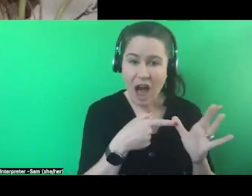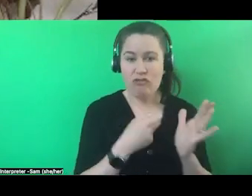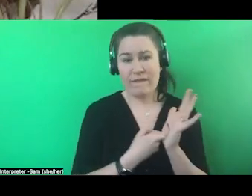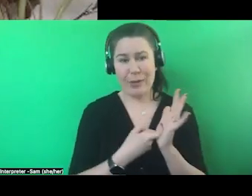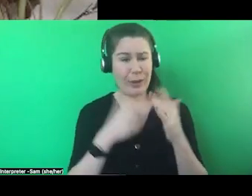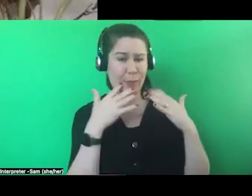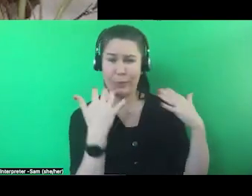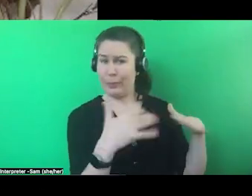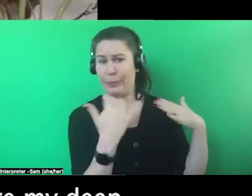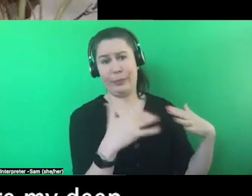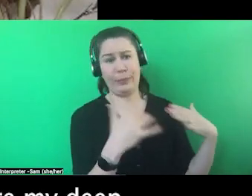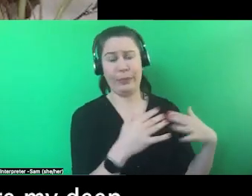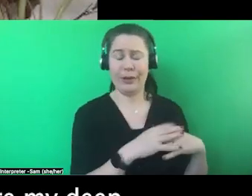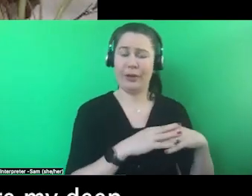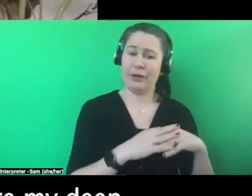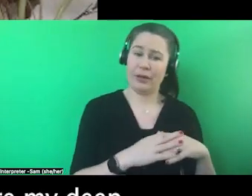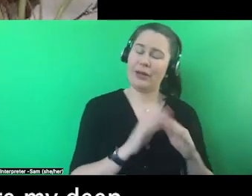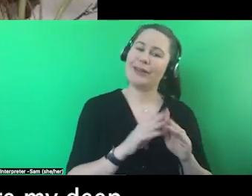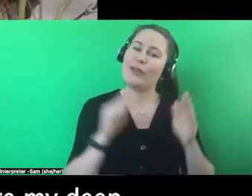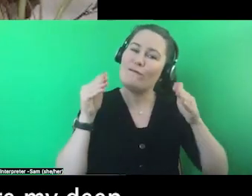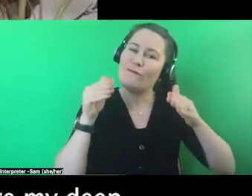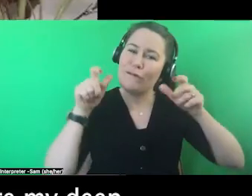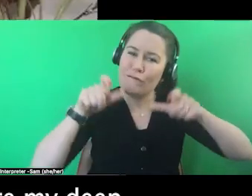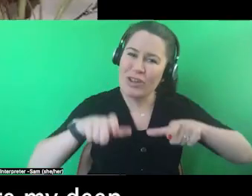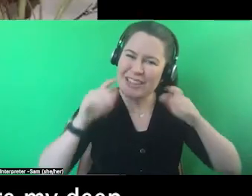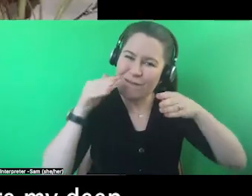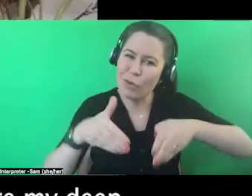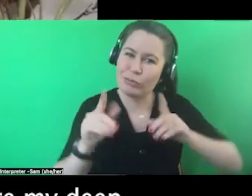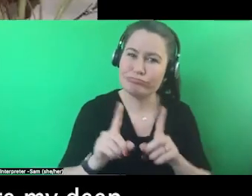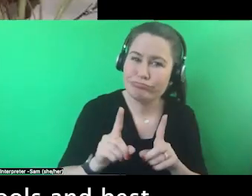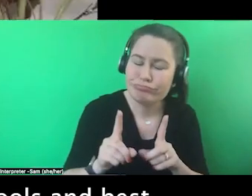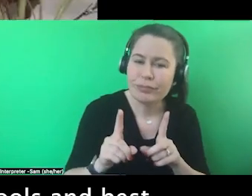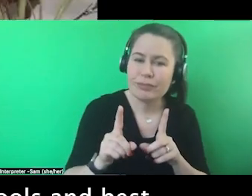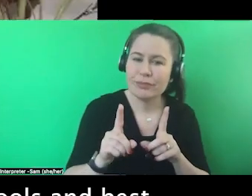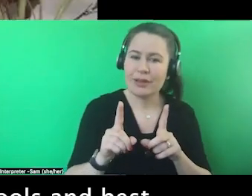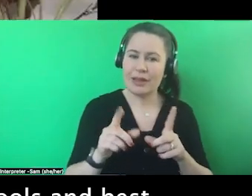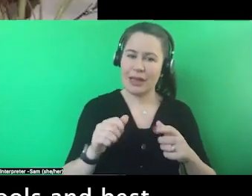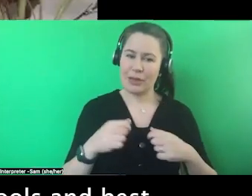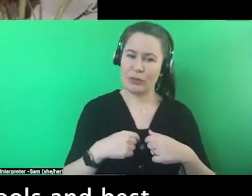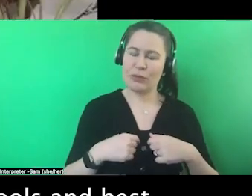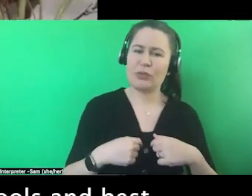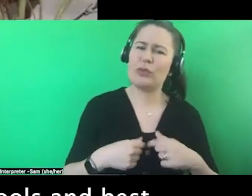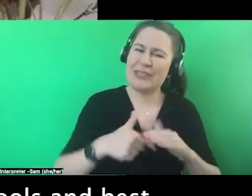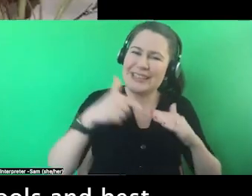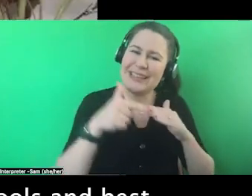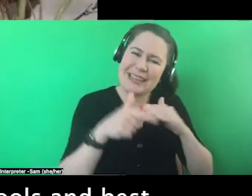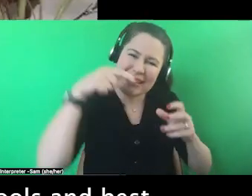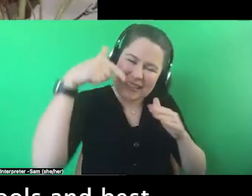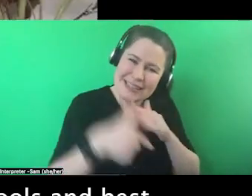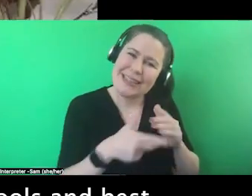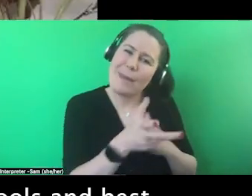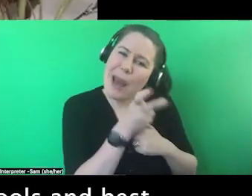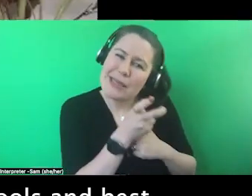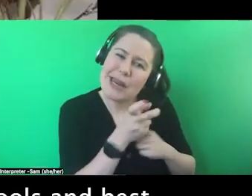amazing. The focus of the residency was for me to share my deep listening practice with Silvia, and for Silvia